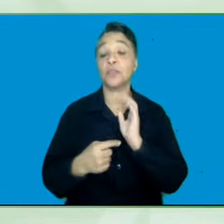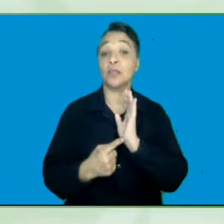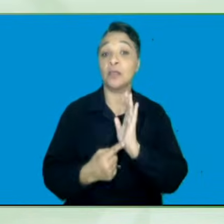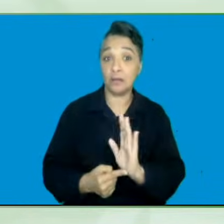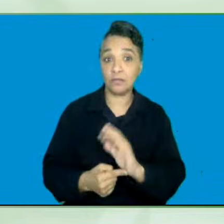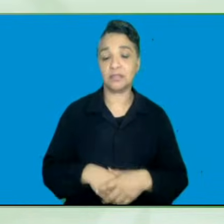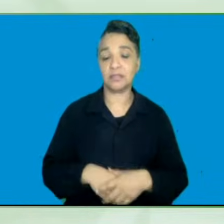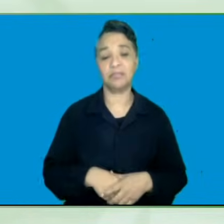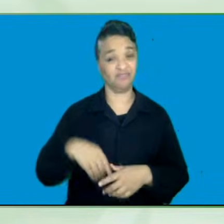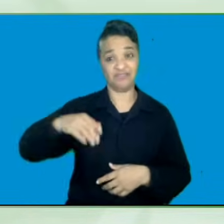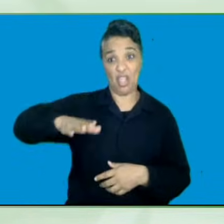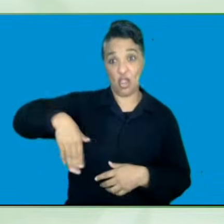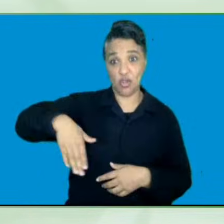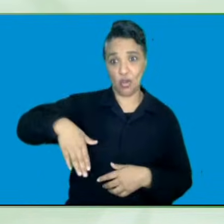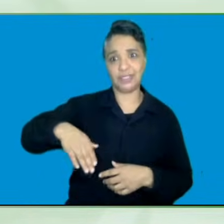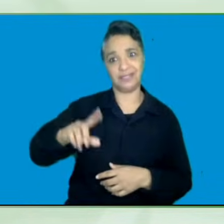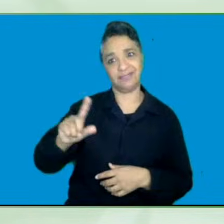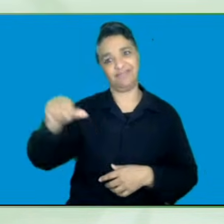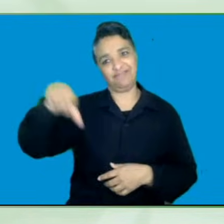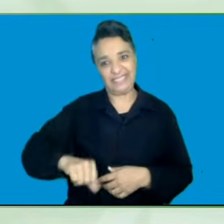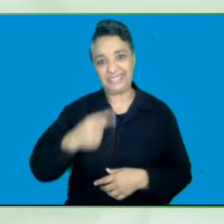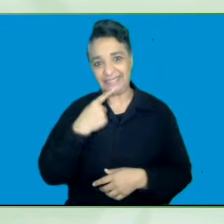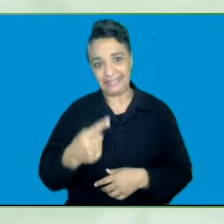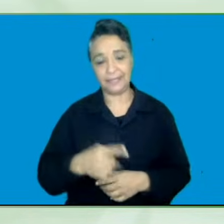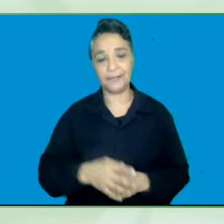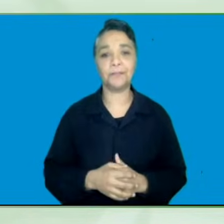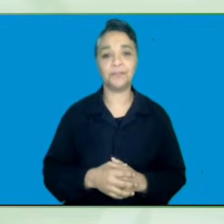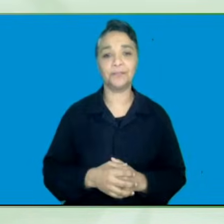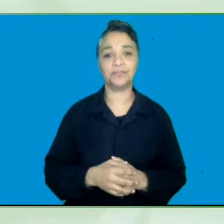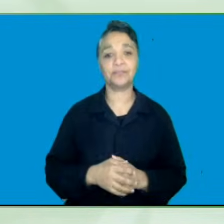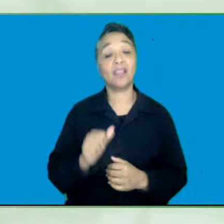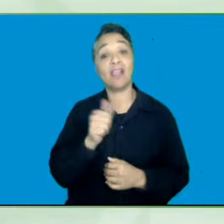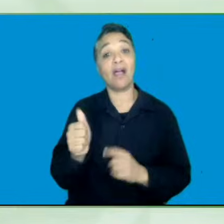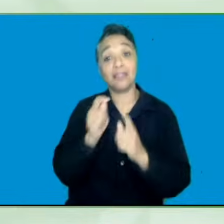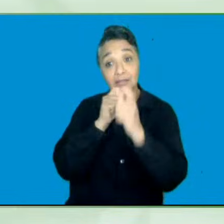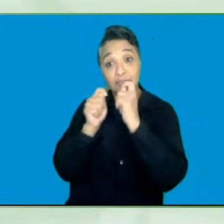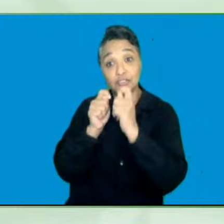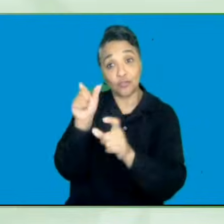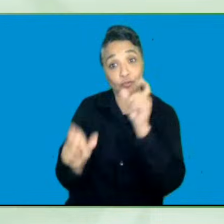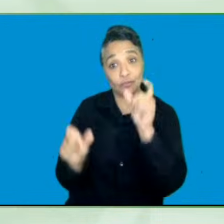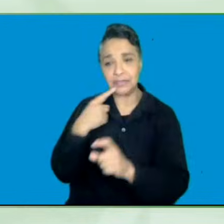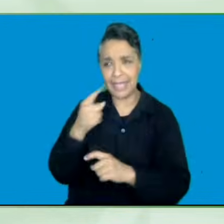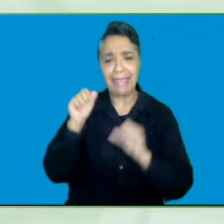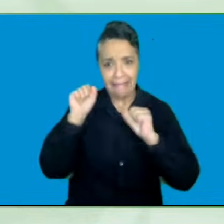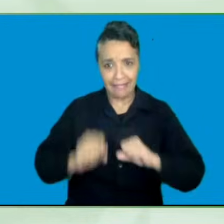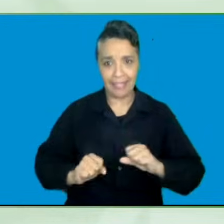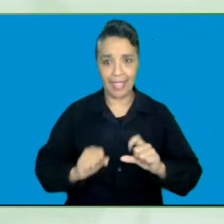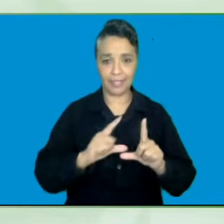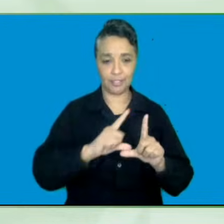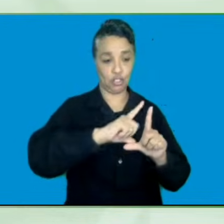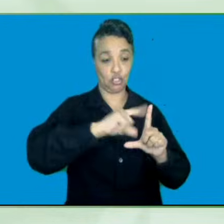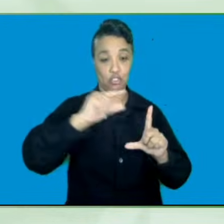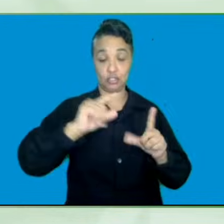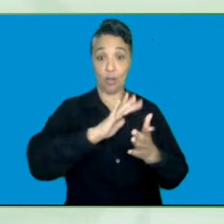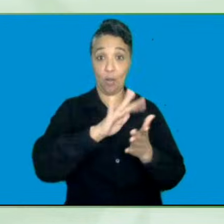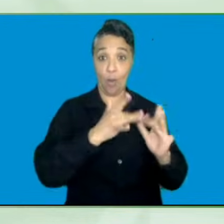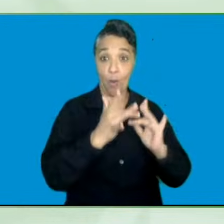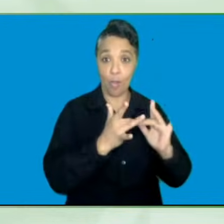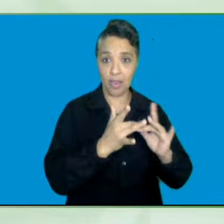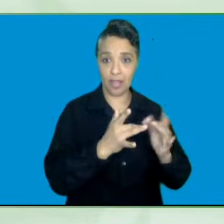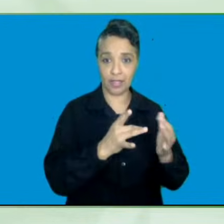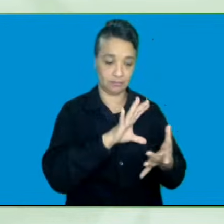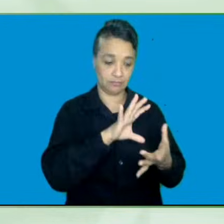quite yet, some interviews even talked about the idea of like linking digital support systems to wearables that